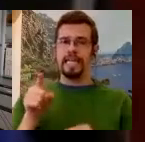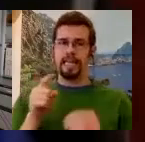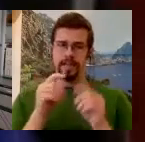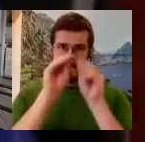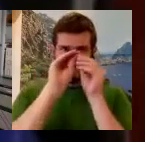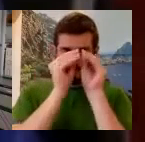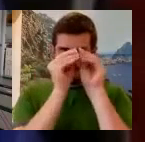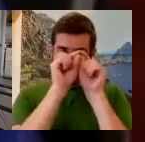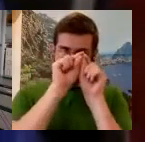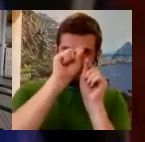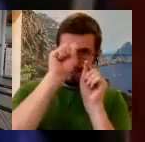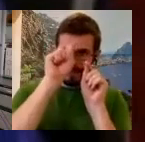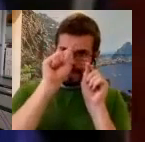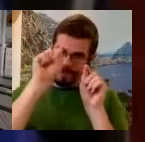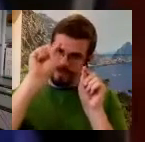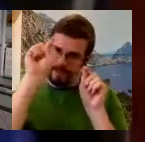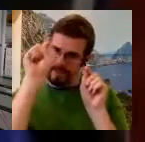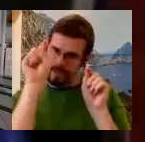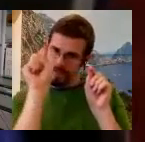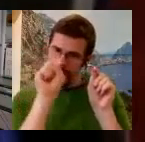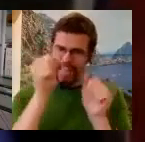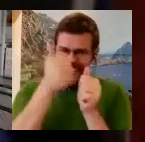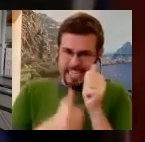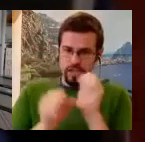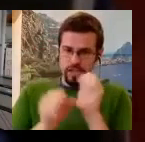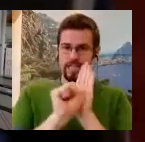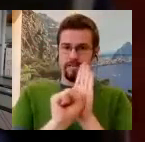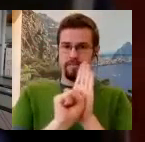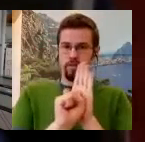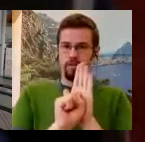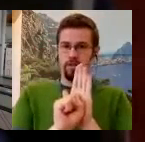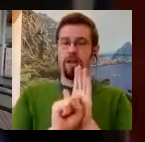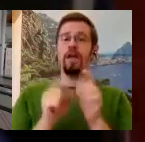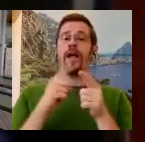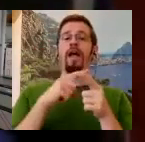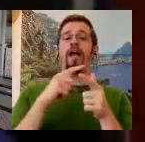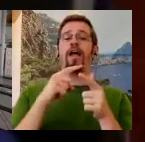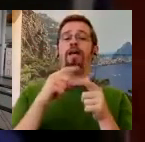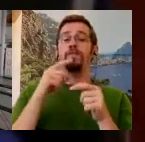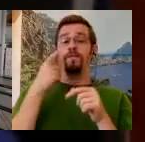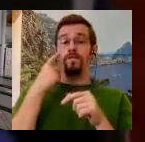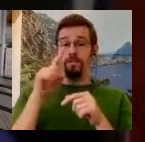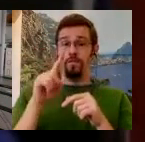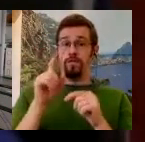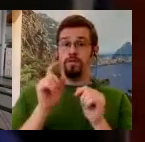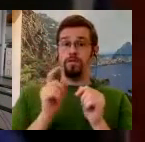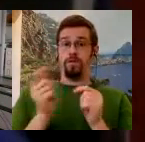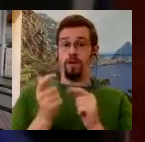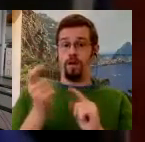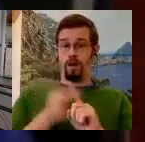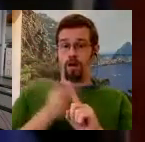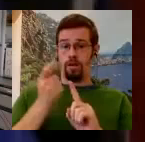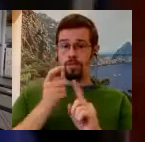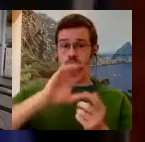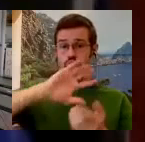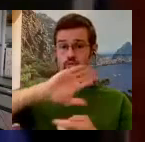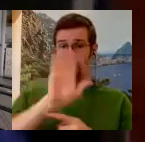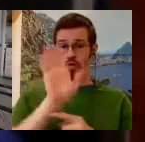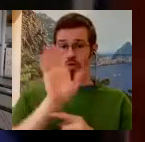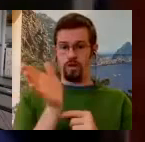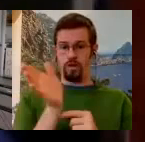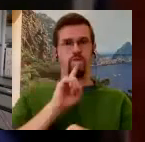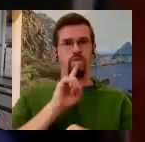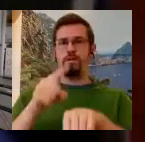every symbol of the ISWA where it couldn't be automatically rotated. This was a very long and